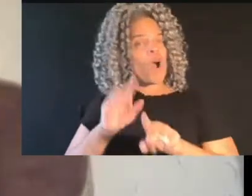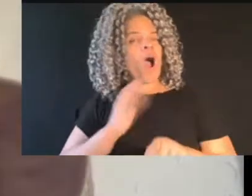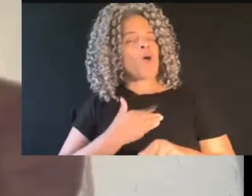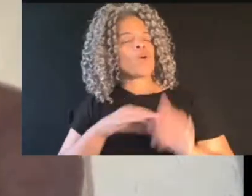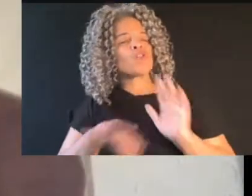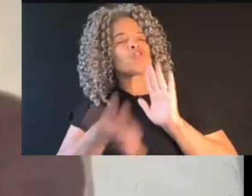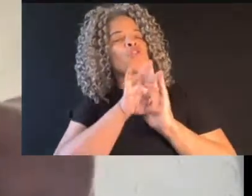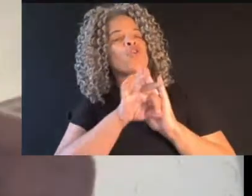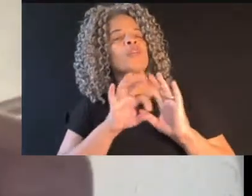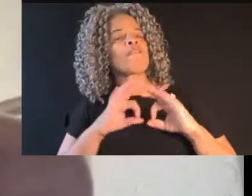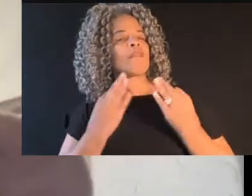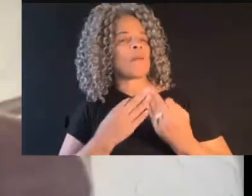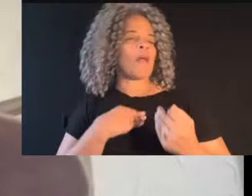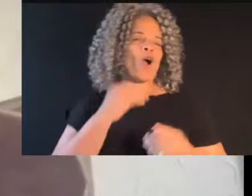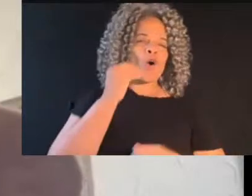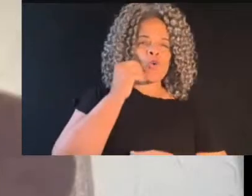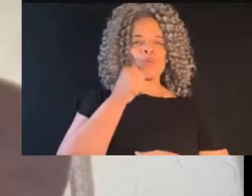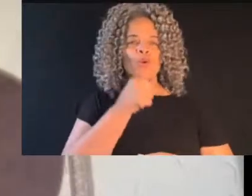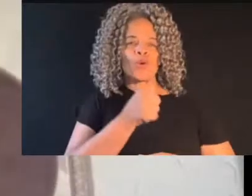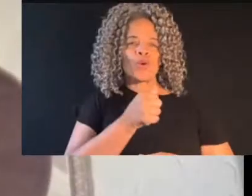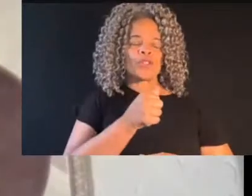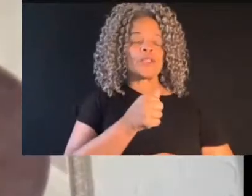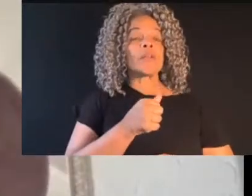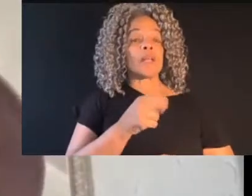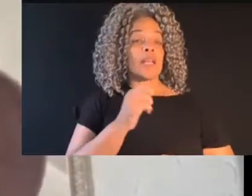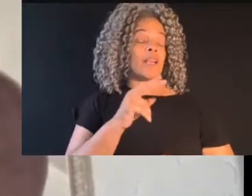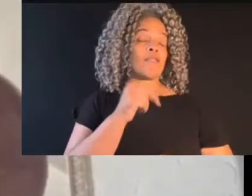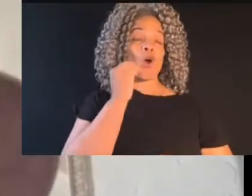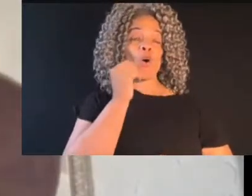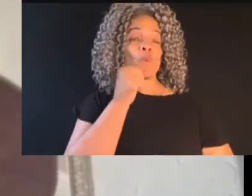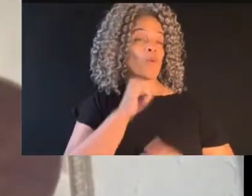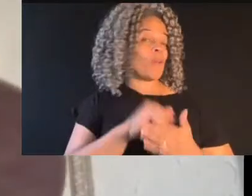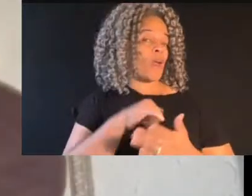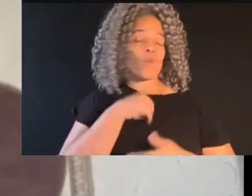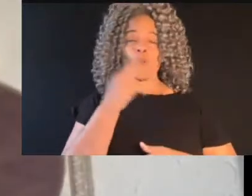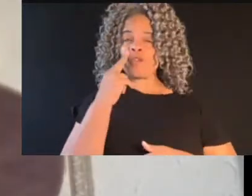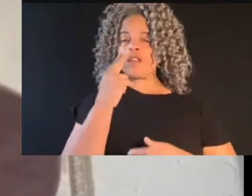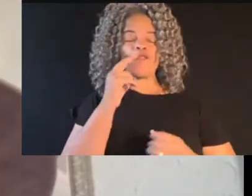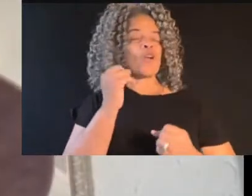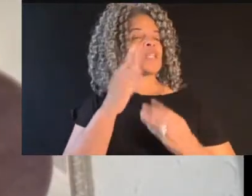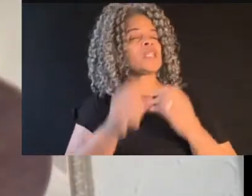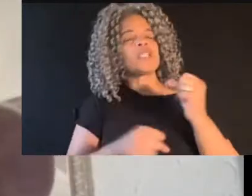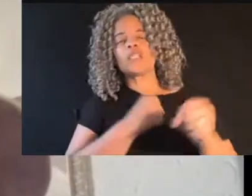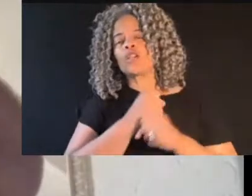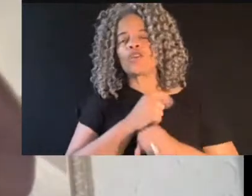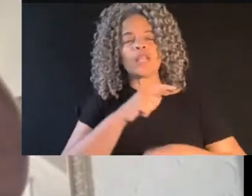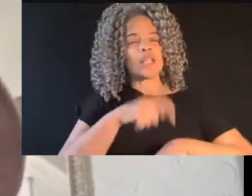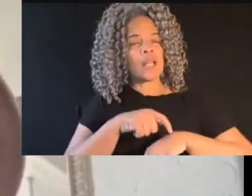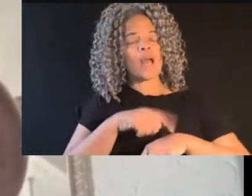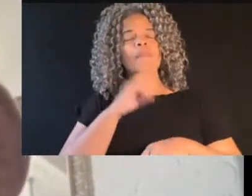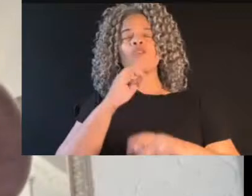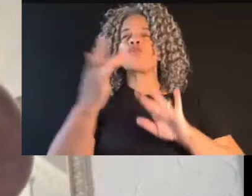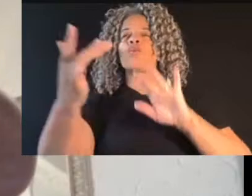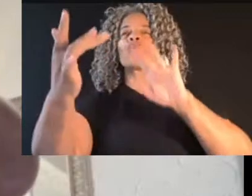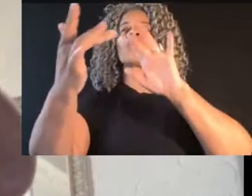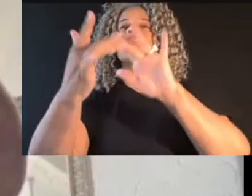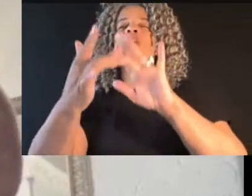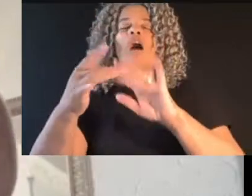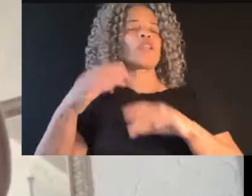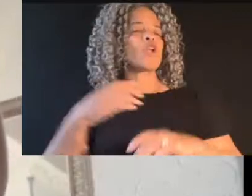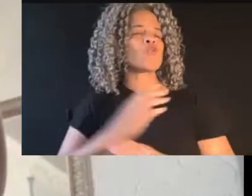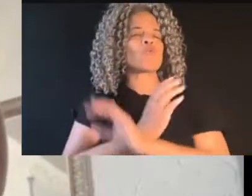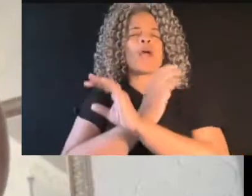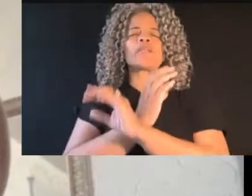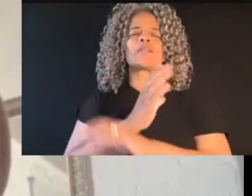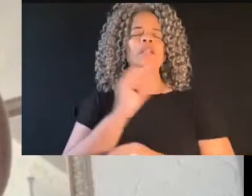family, our homegirls, even the homegirls that we don't see for years at a time. And you reach out in crisis, you reach